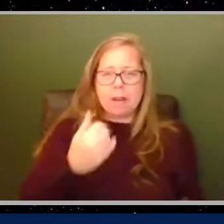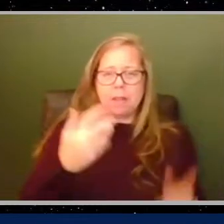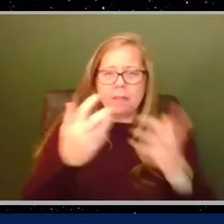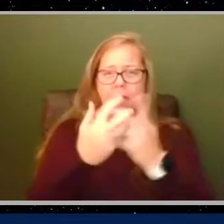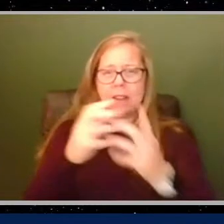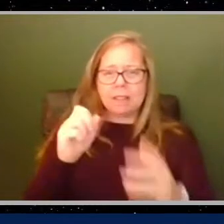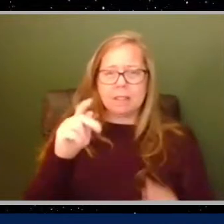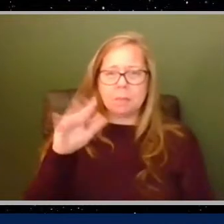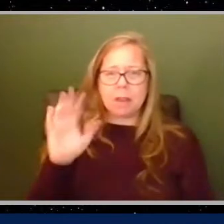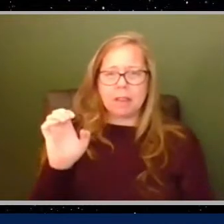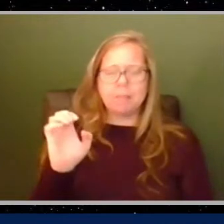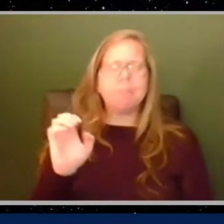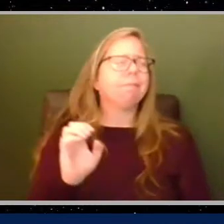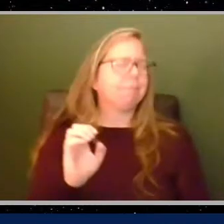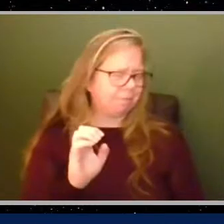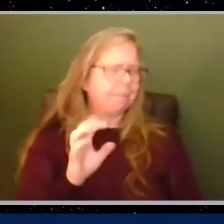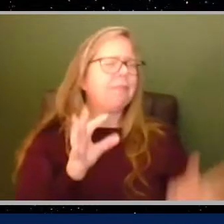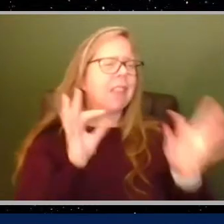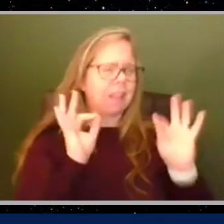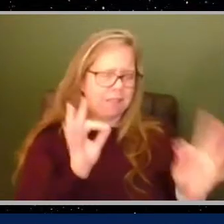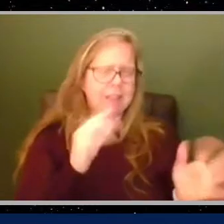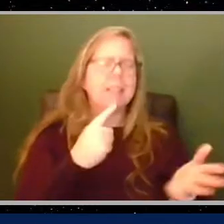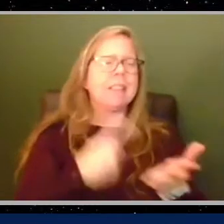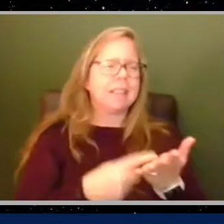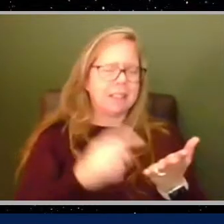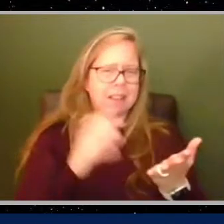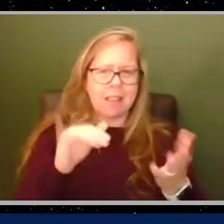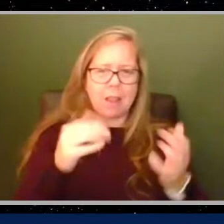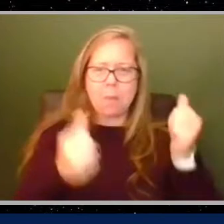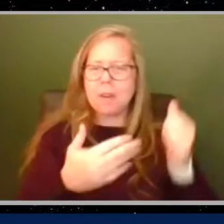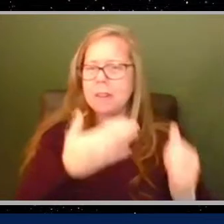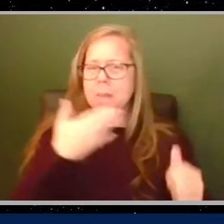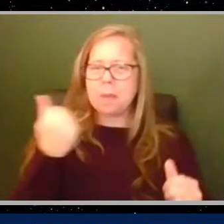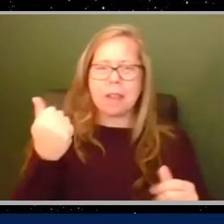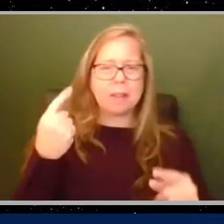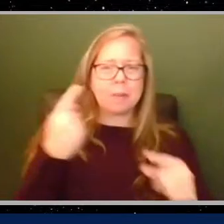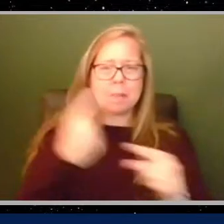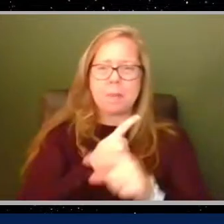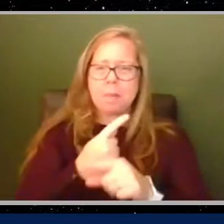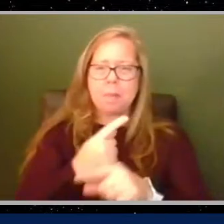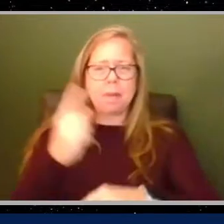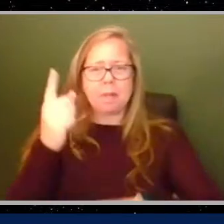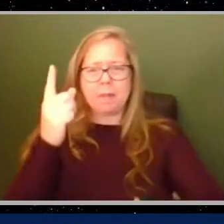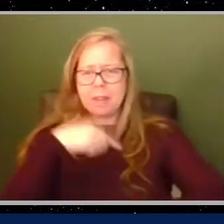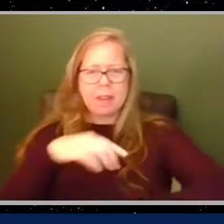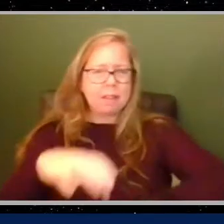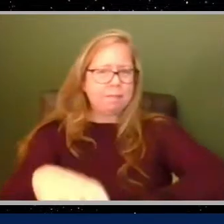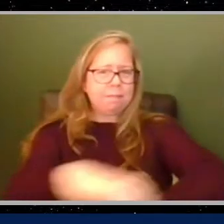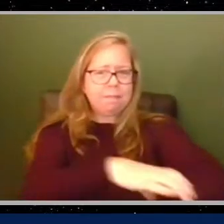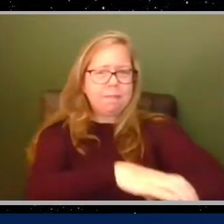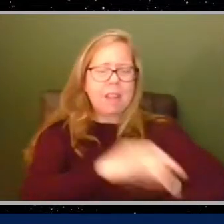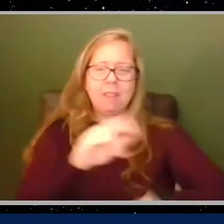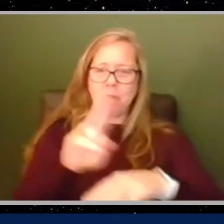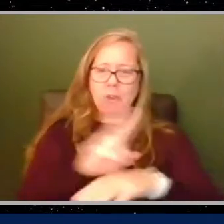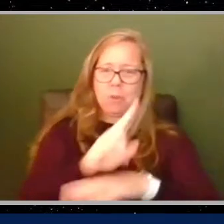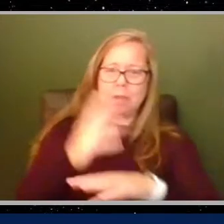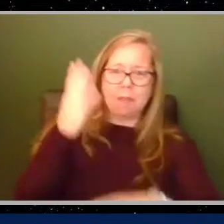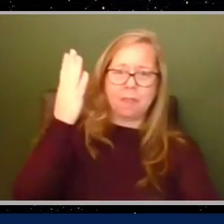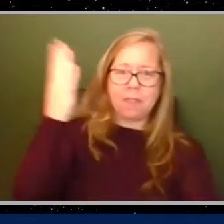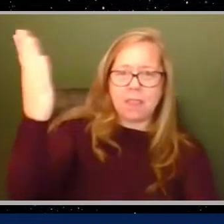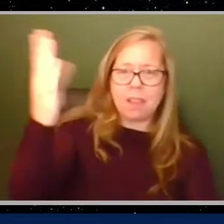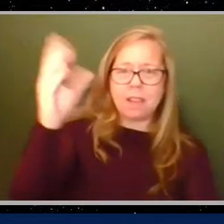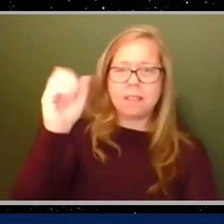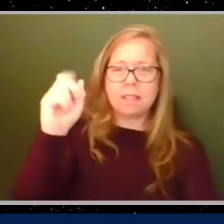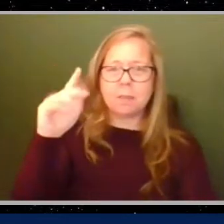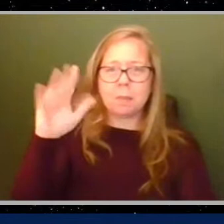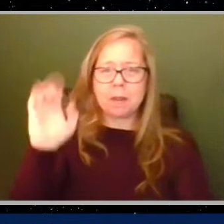of what would be the most appropriate prosthetic if you needed it in space. I know there was also